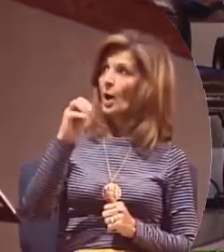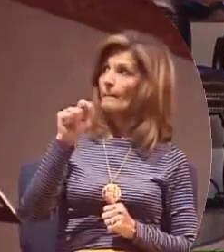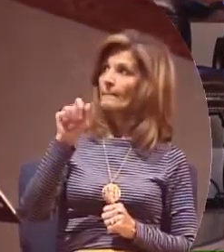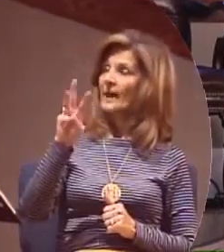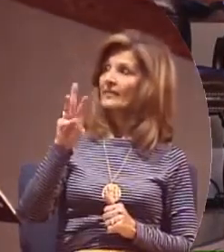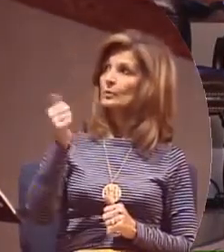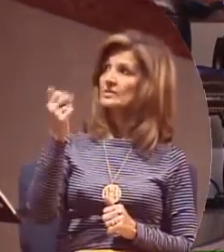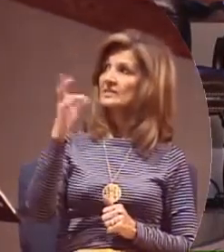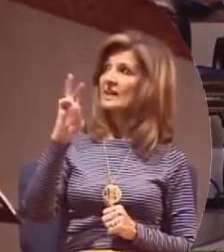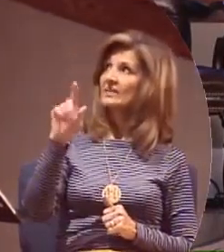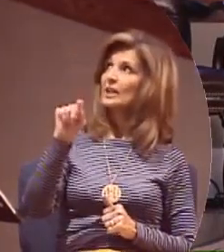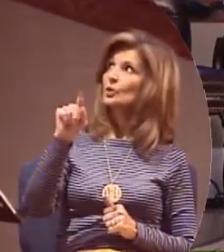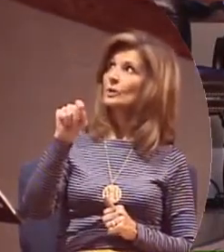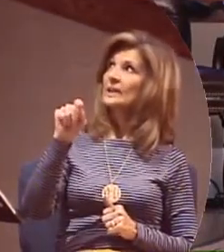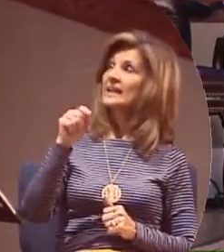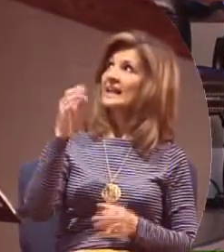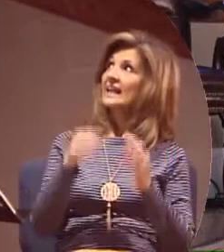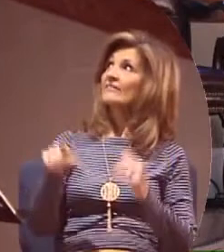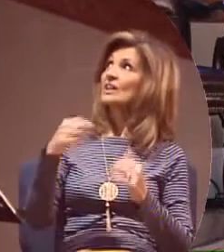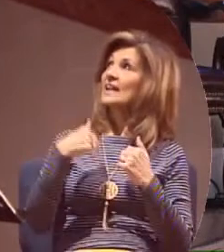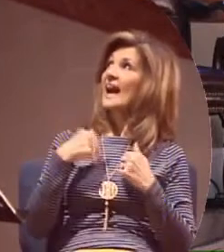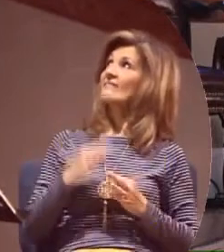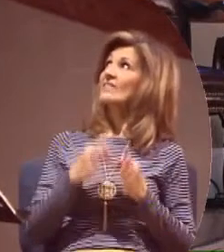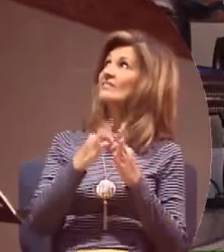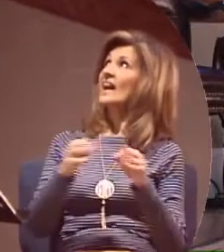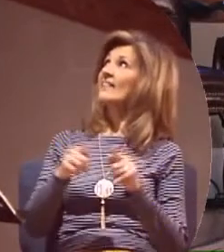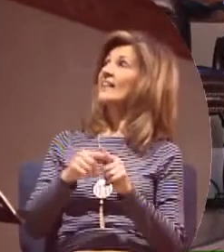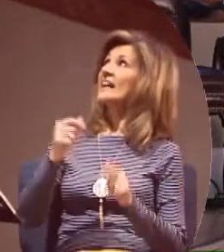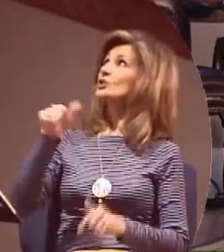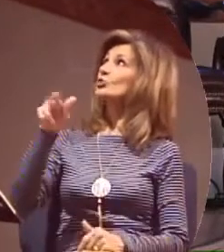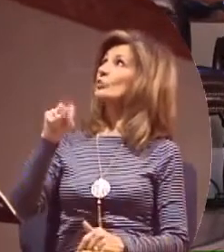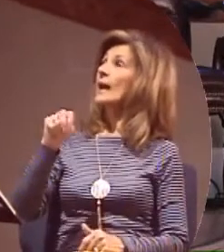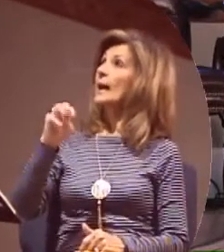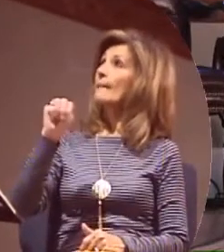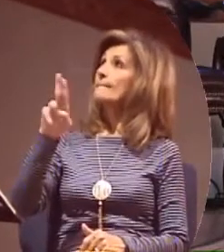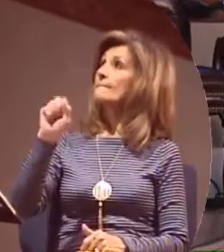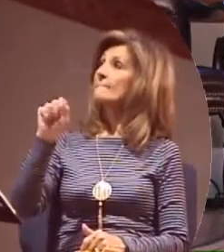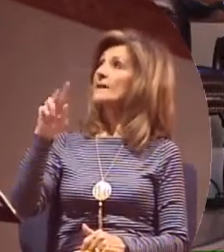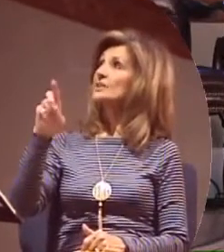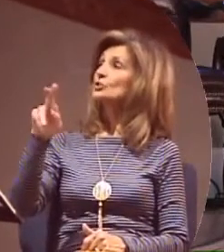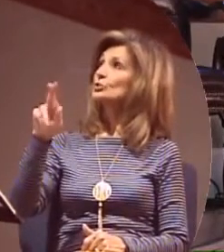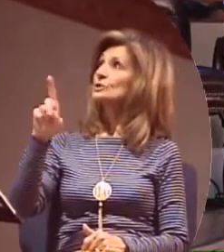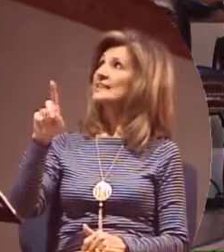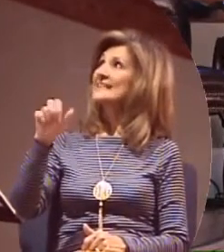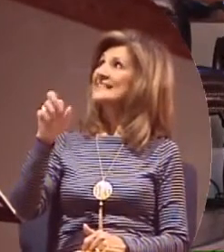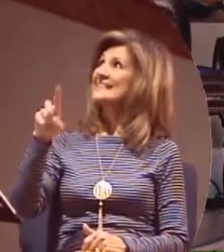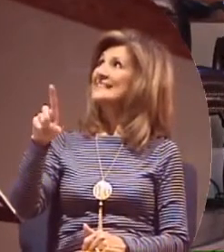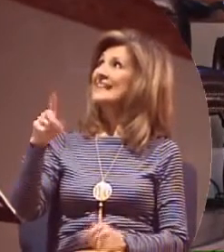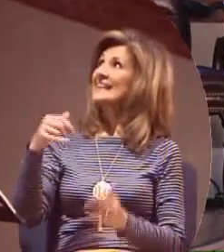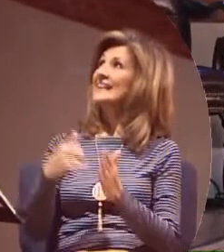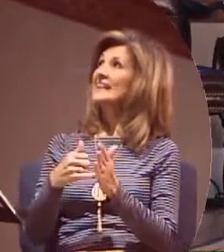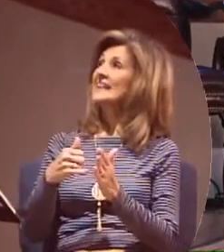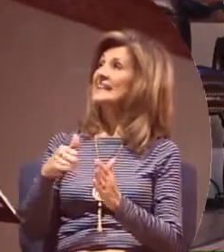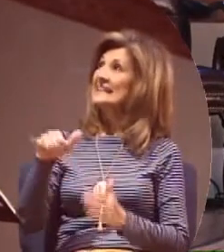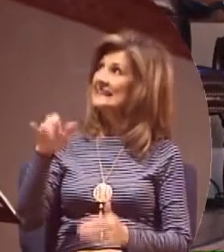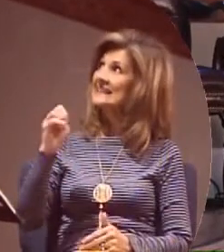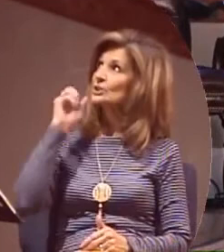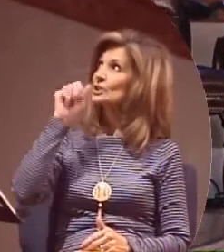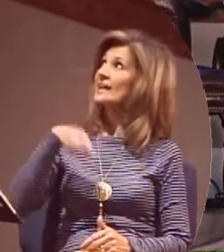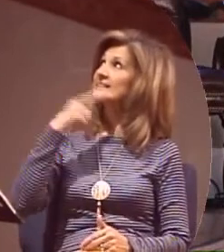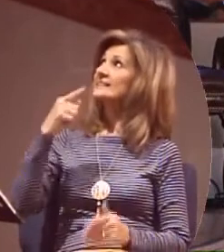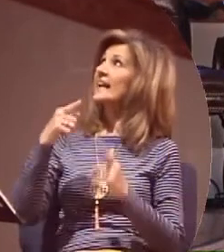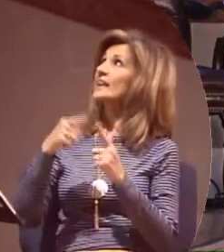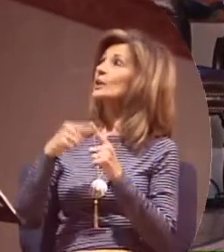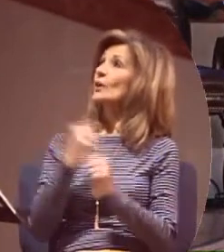Matthew 17:20, and it said this, "If you have faith as a grain of mustard seed, you shall say unto this mountain, remove hence to yonder, and it shall remove. Nothing shall be impossible to